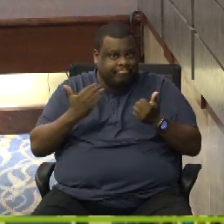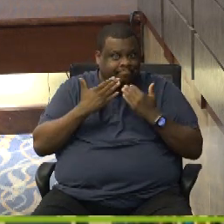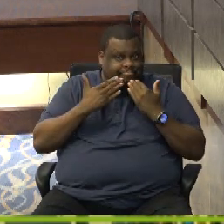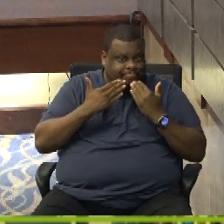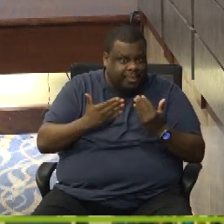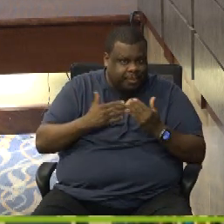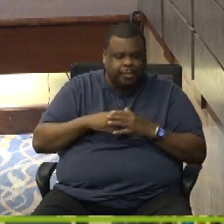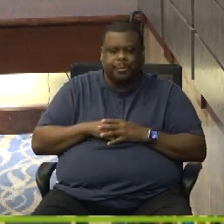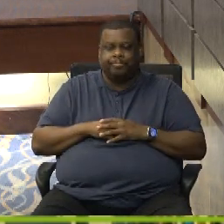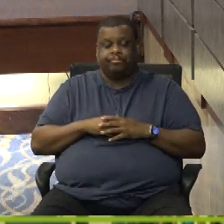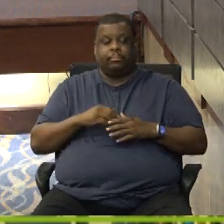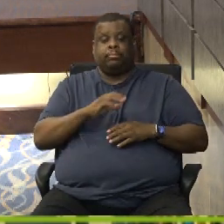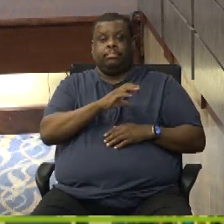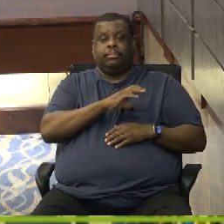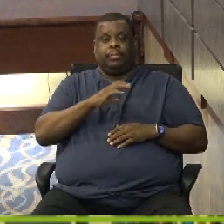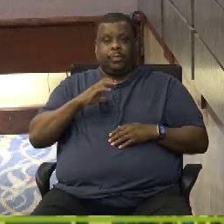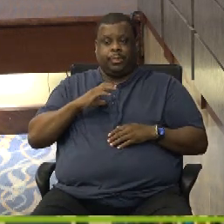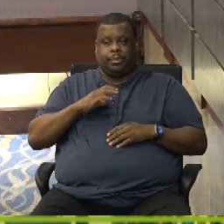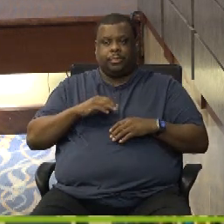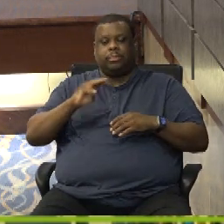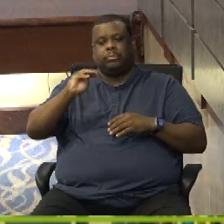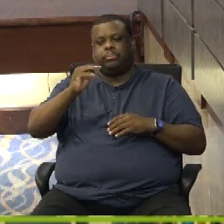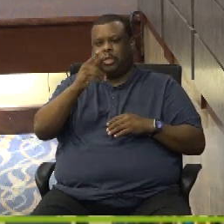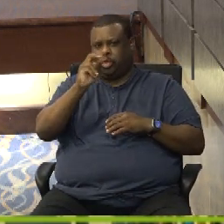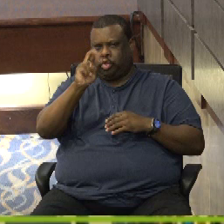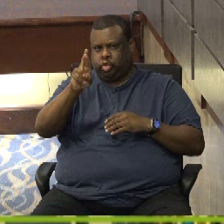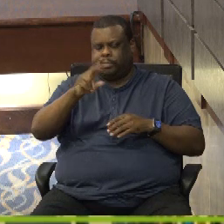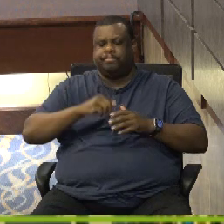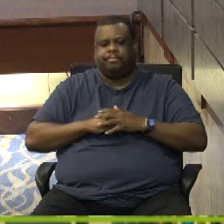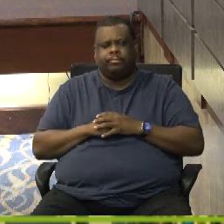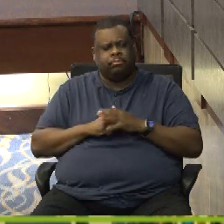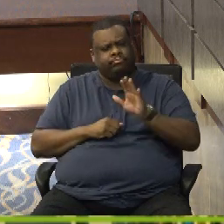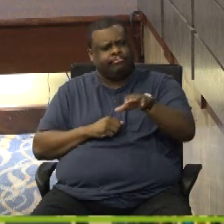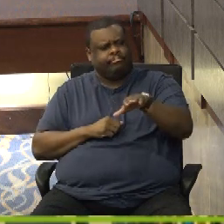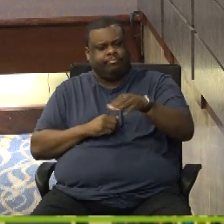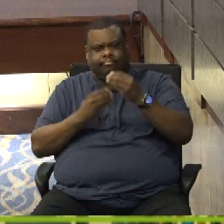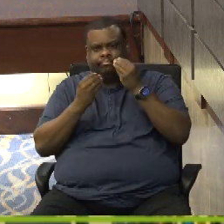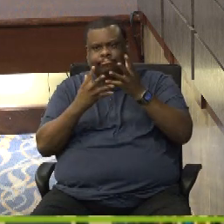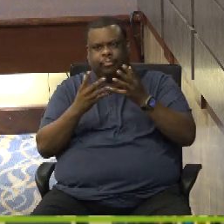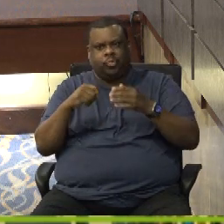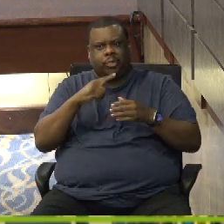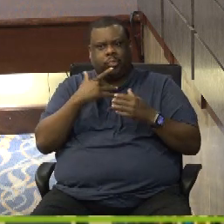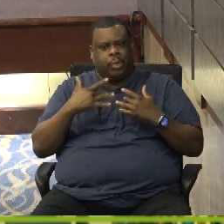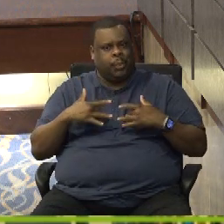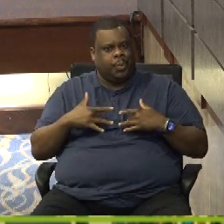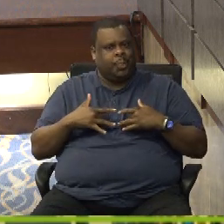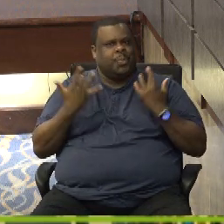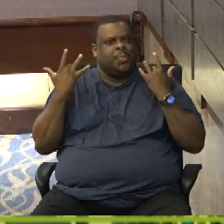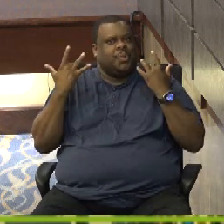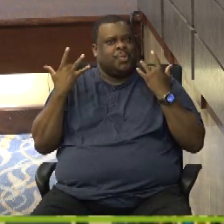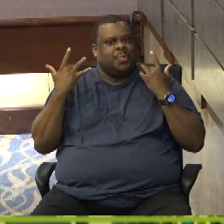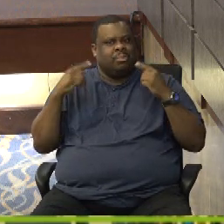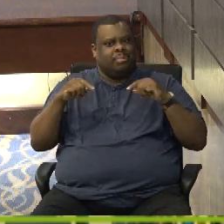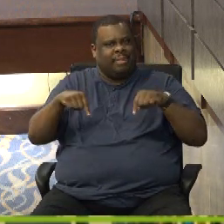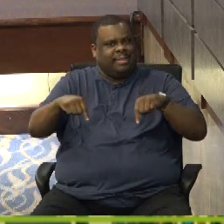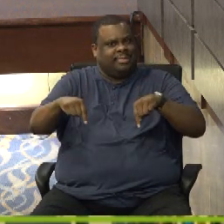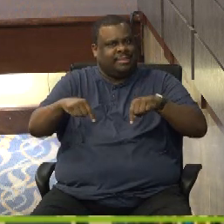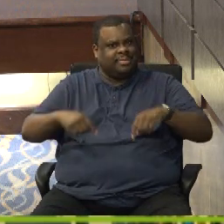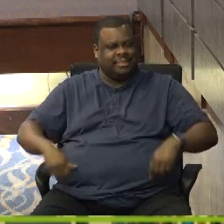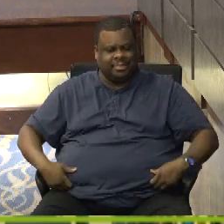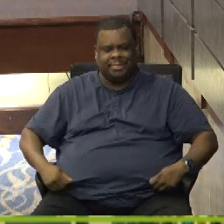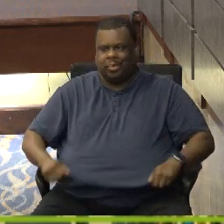to jump in and say I'm really excited about this. I think that this has been a long road to get to this point,